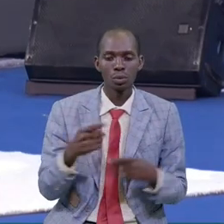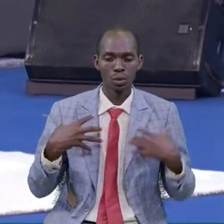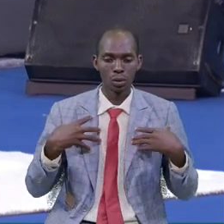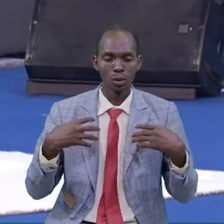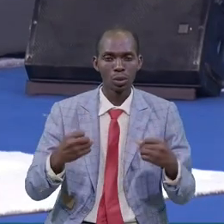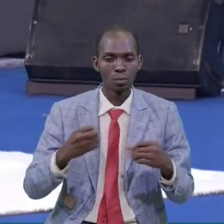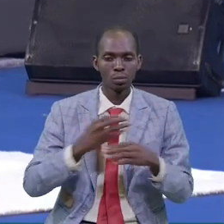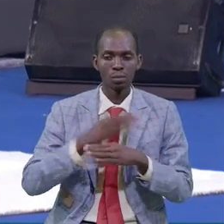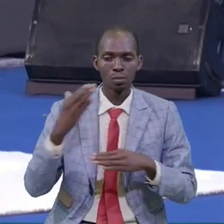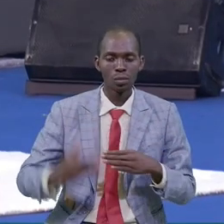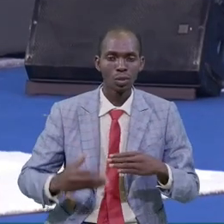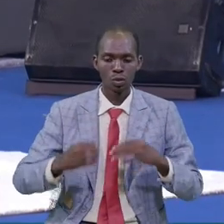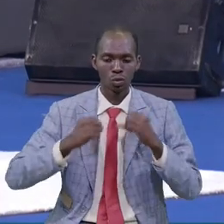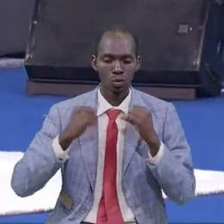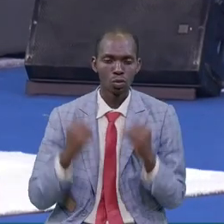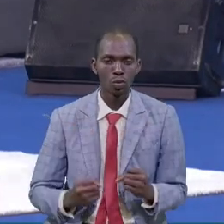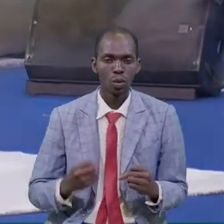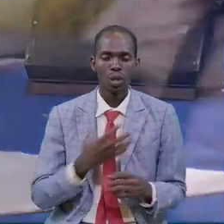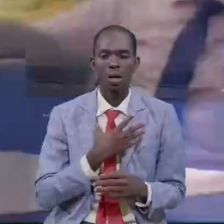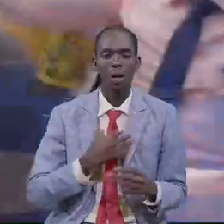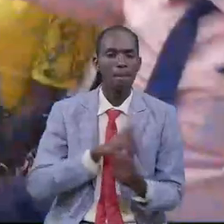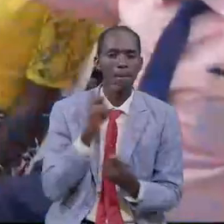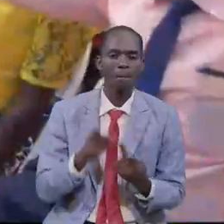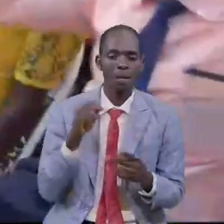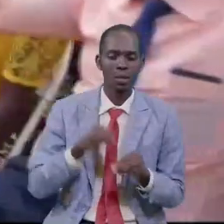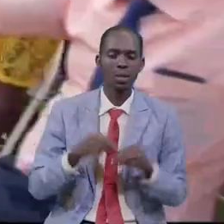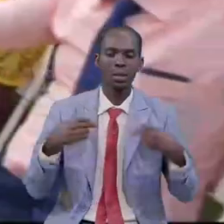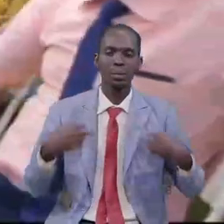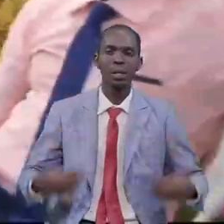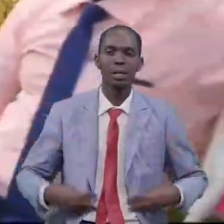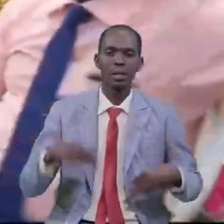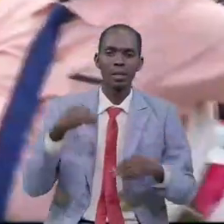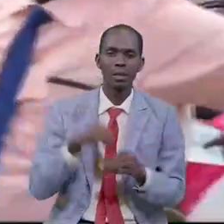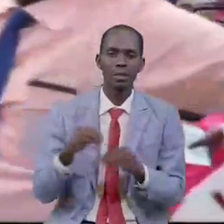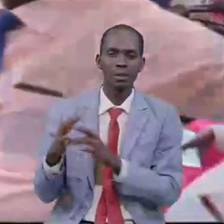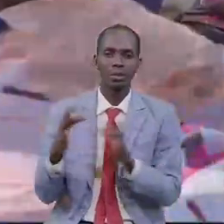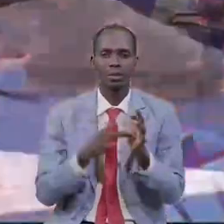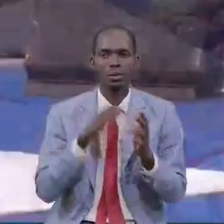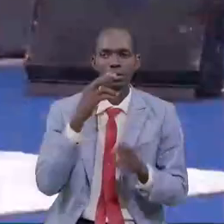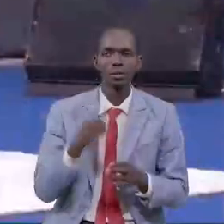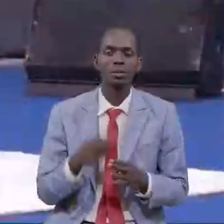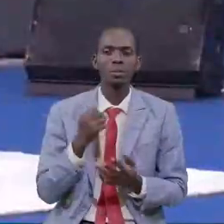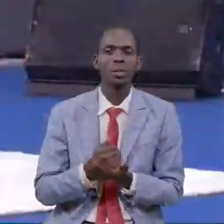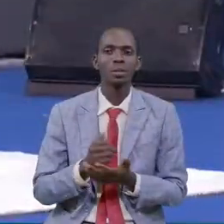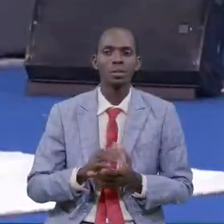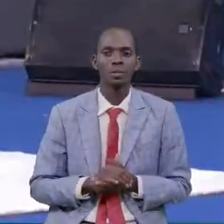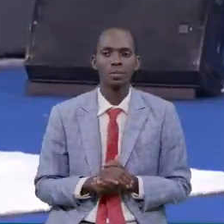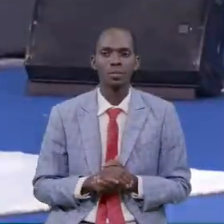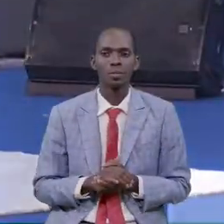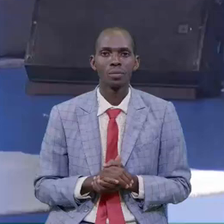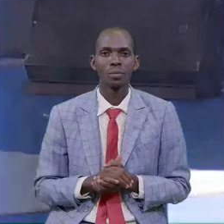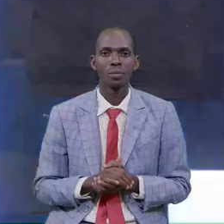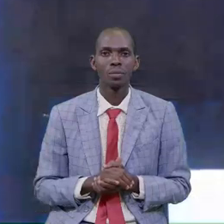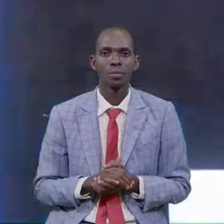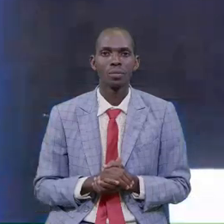and perfect in health in Jesus' name. Et cela va continuer toujours et le Seigneur va vous garder en parfaite santé. And